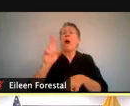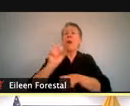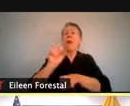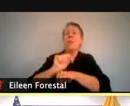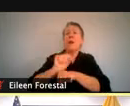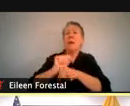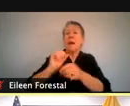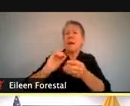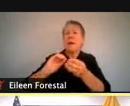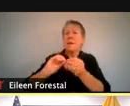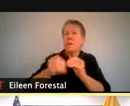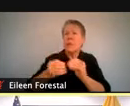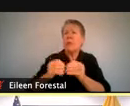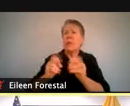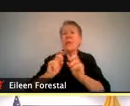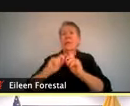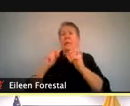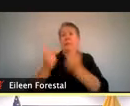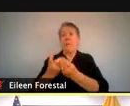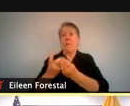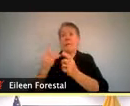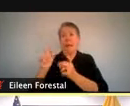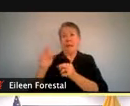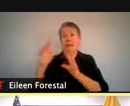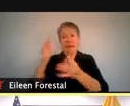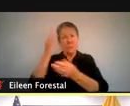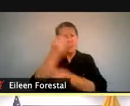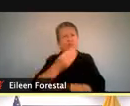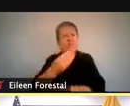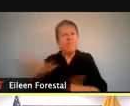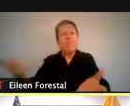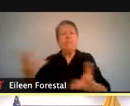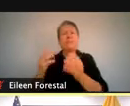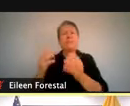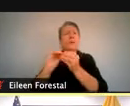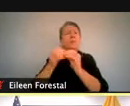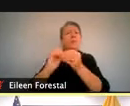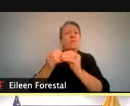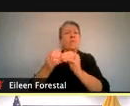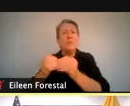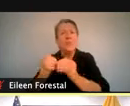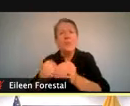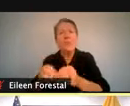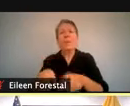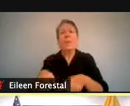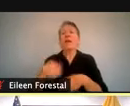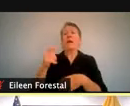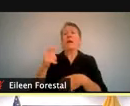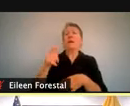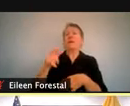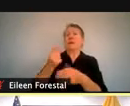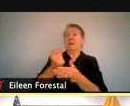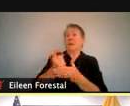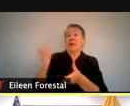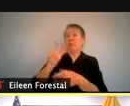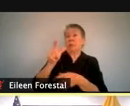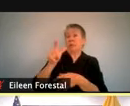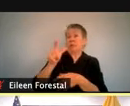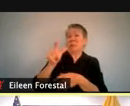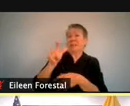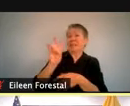does the nation and every other state. Last week, 27,000 workers submitted an initial claim for benefits. That's a